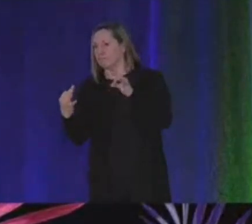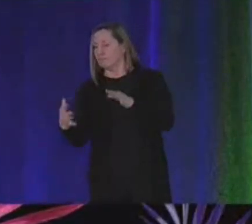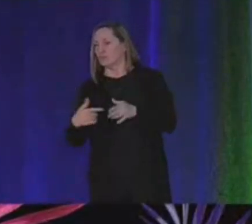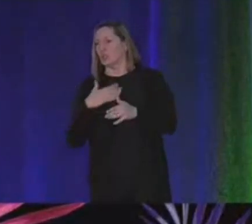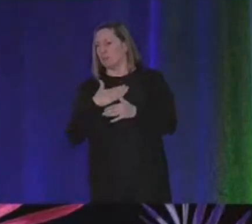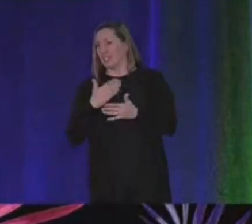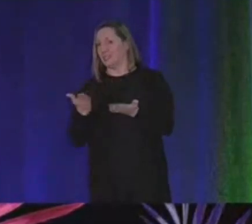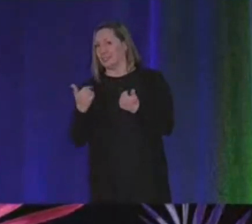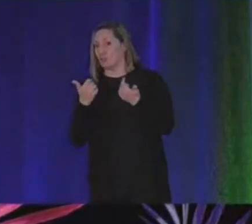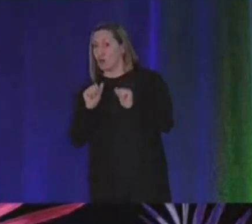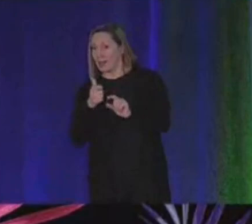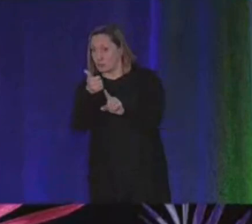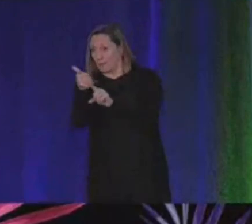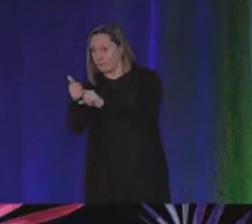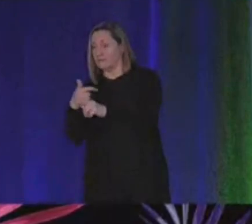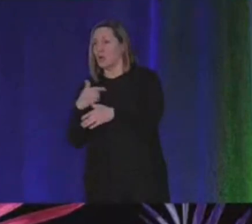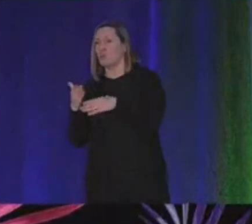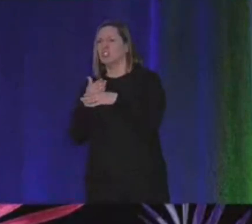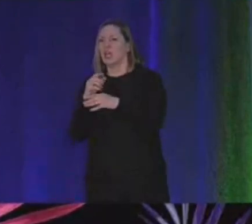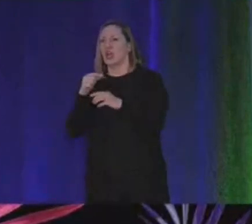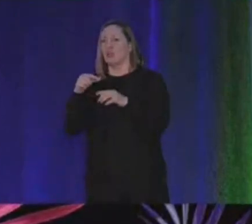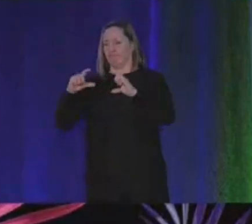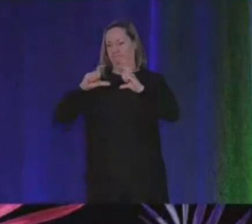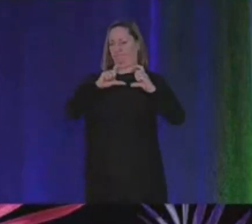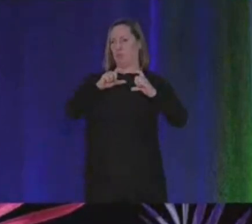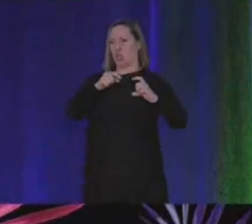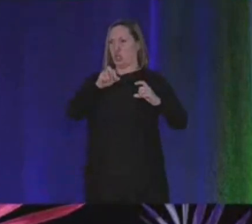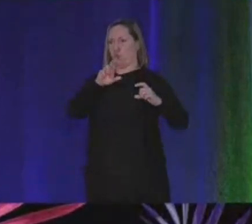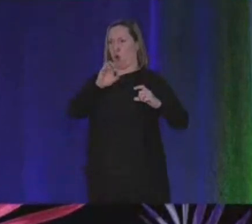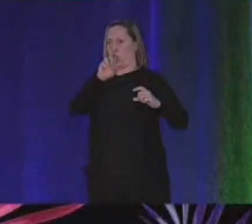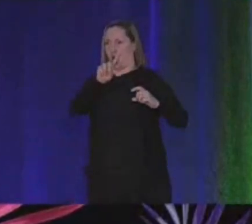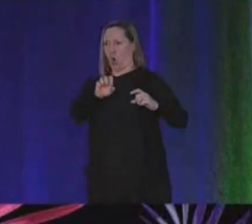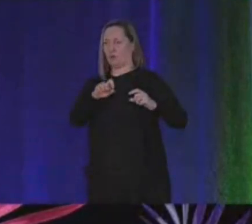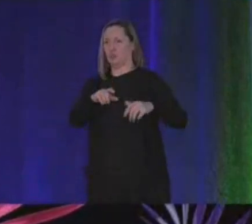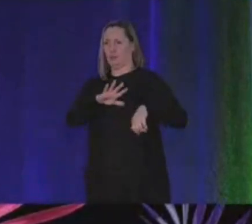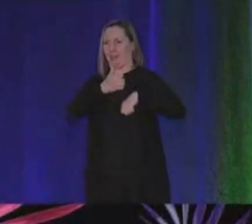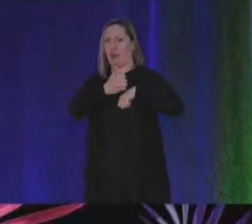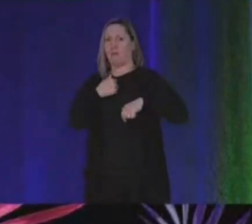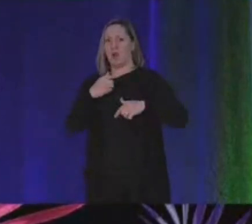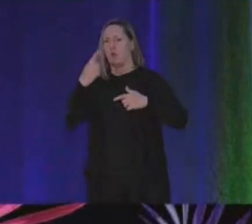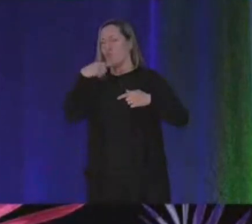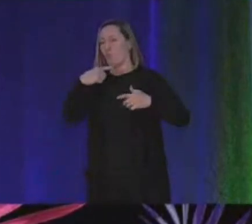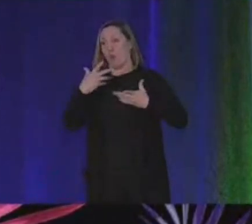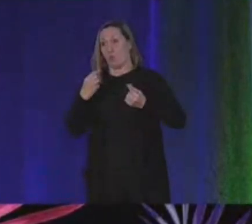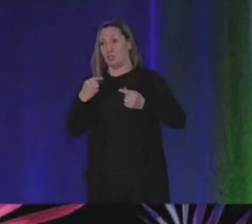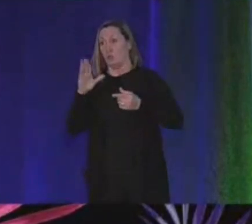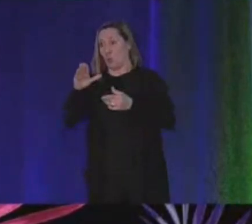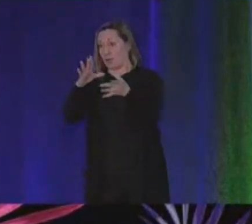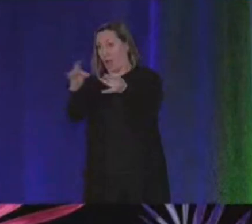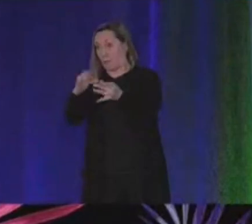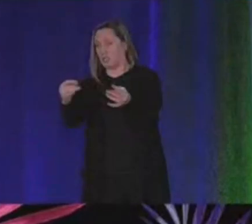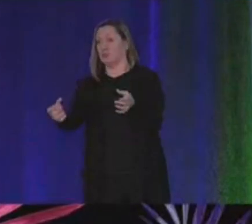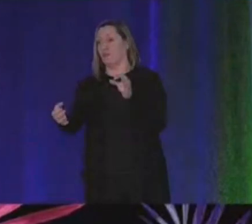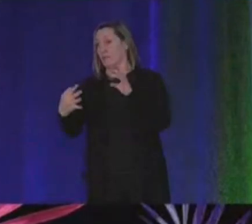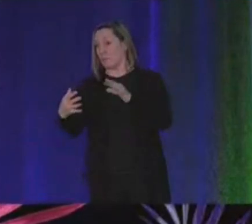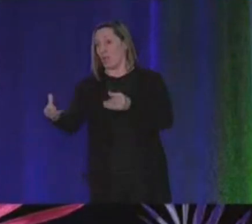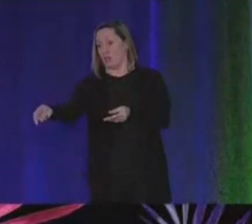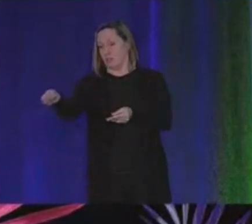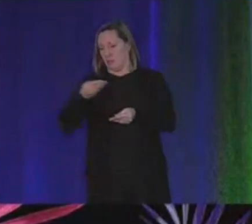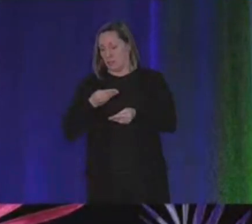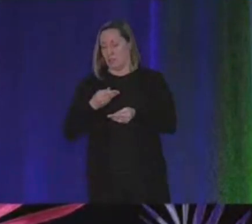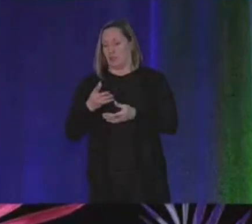of try it out. We'll share a little bit of a QR code to set up you in the beta program, but we take all that feedback and we use that to figure out what we're going to build